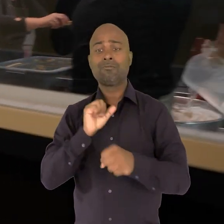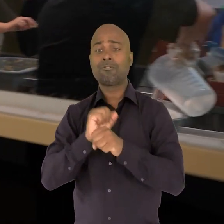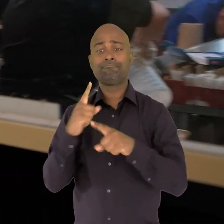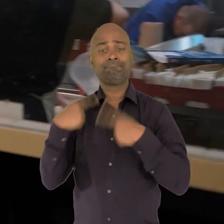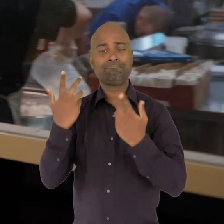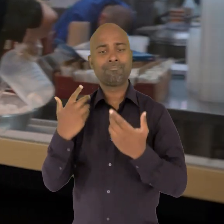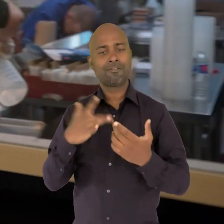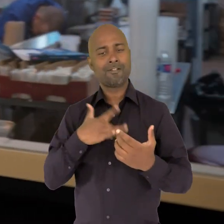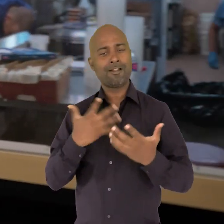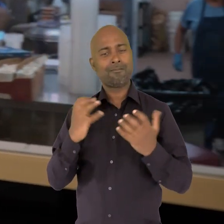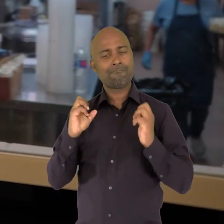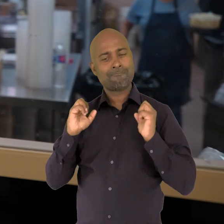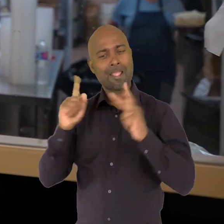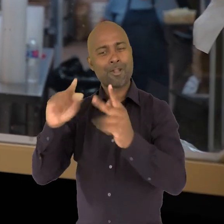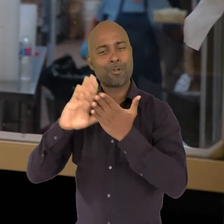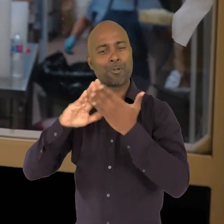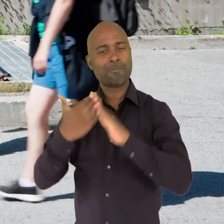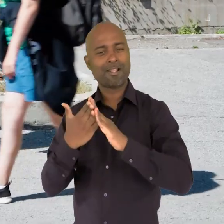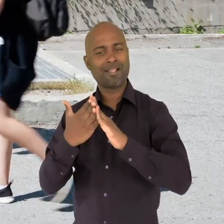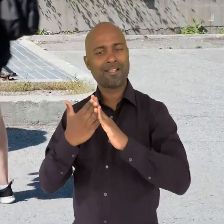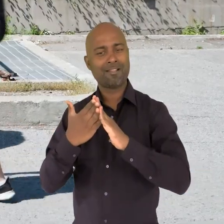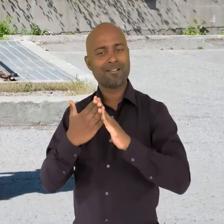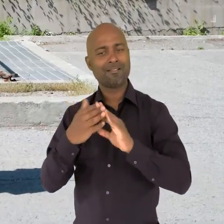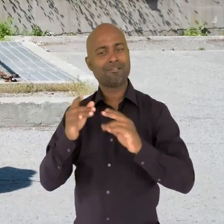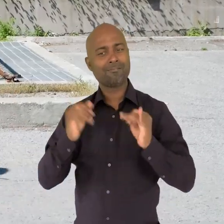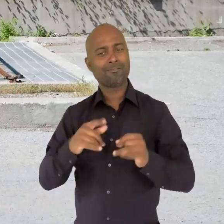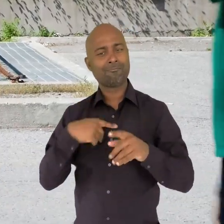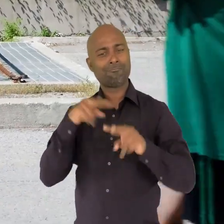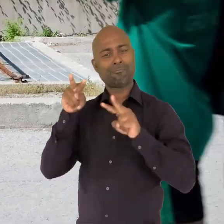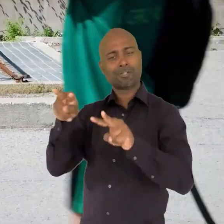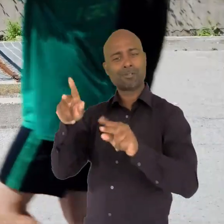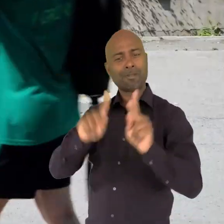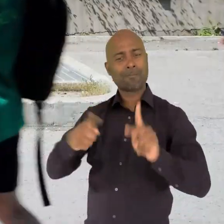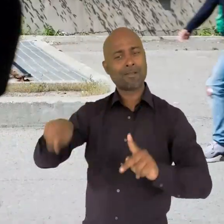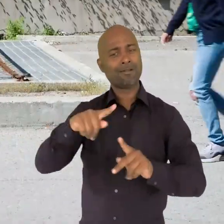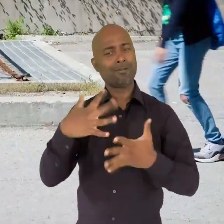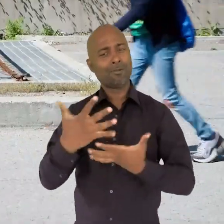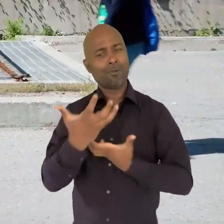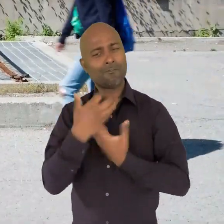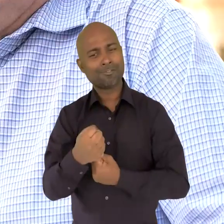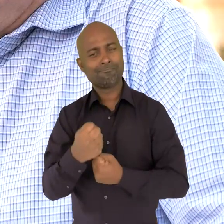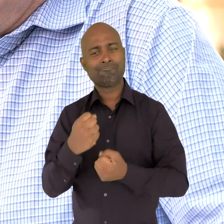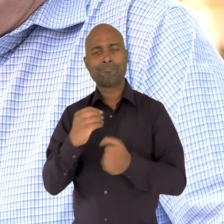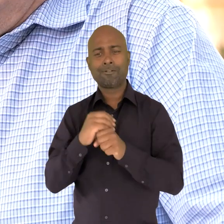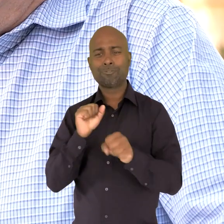giving back to this community. It is the individuals that we work with. It is watching